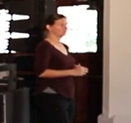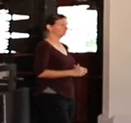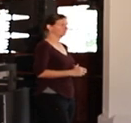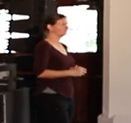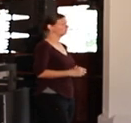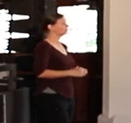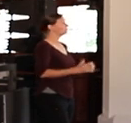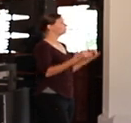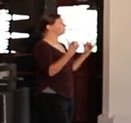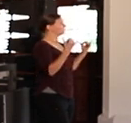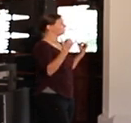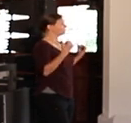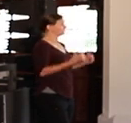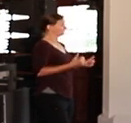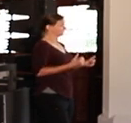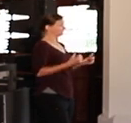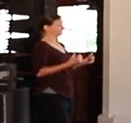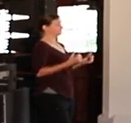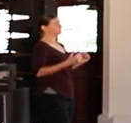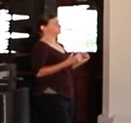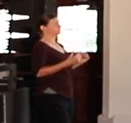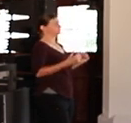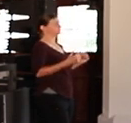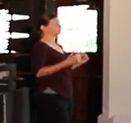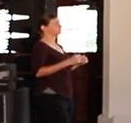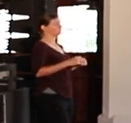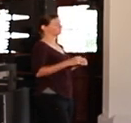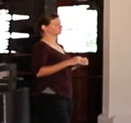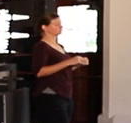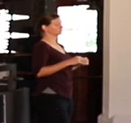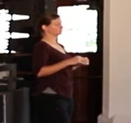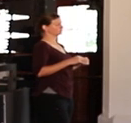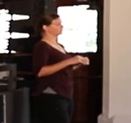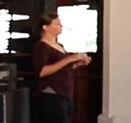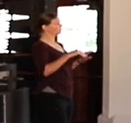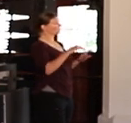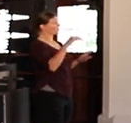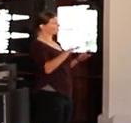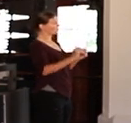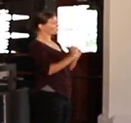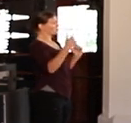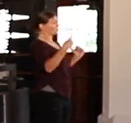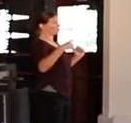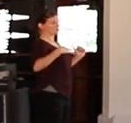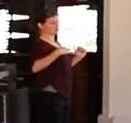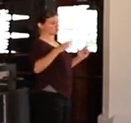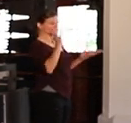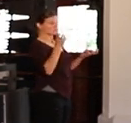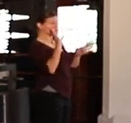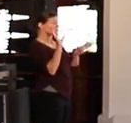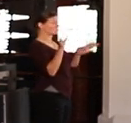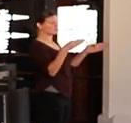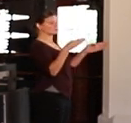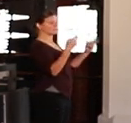I now want to take some time to direct our attention to the students with purple t-shirts in the aisles, if